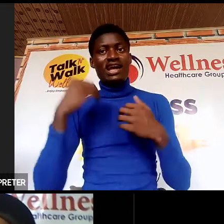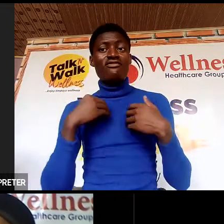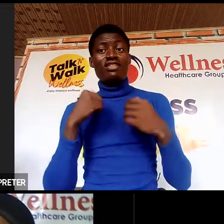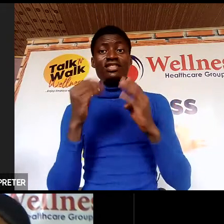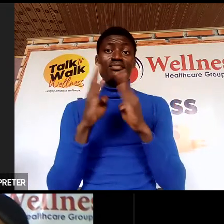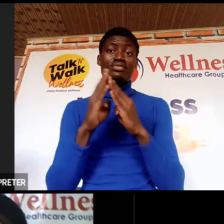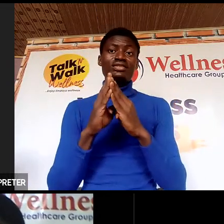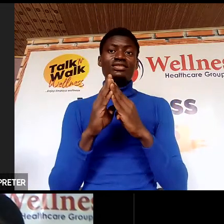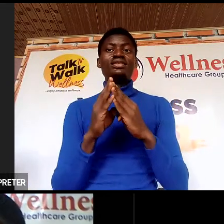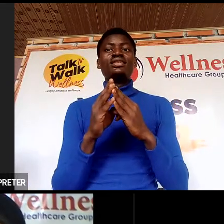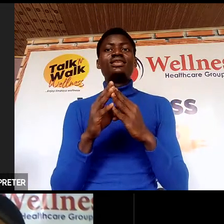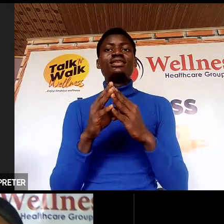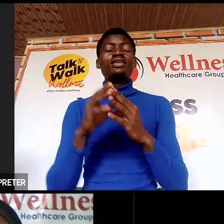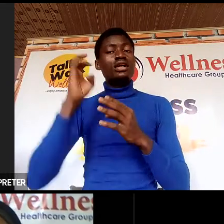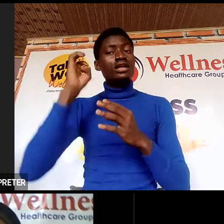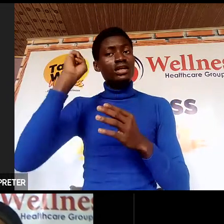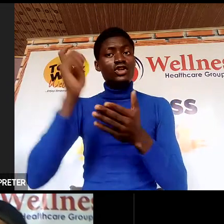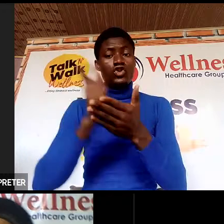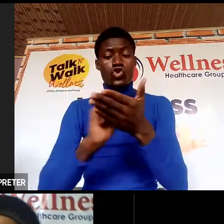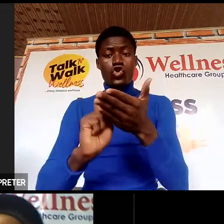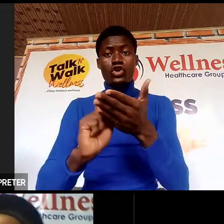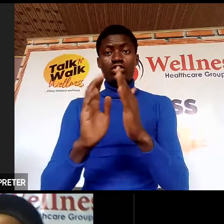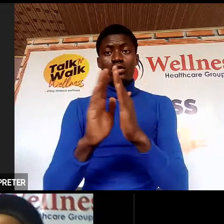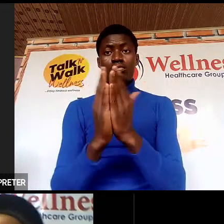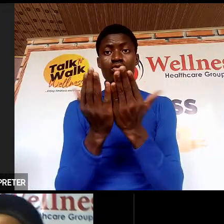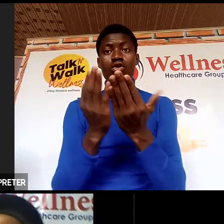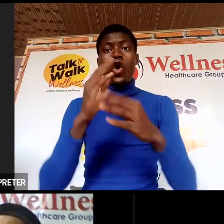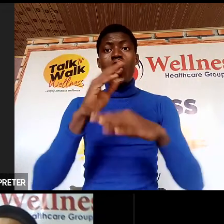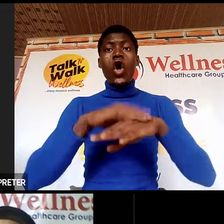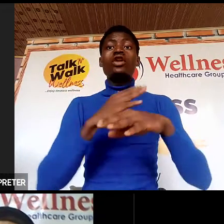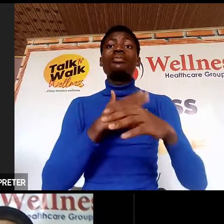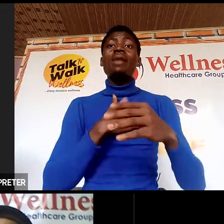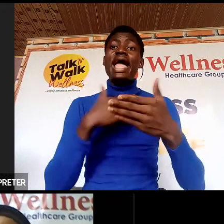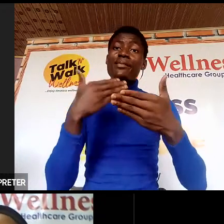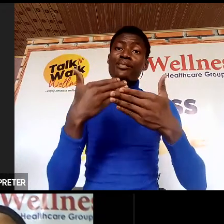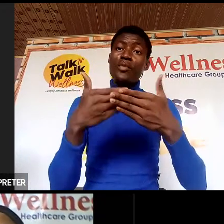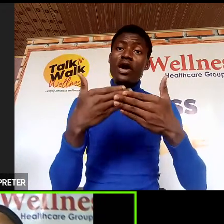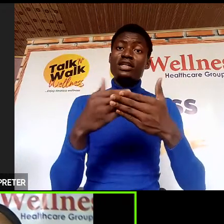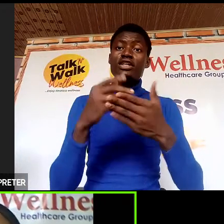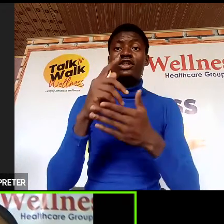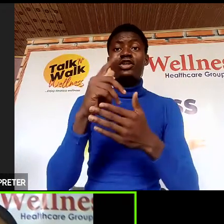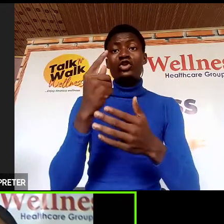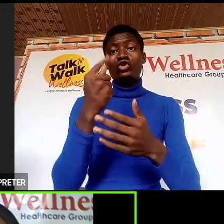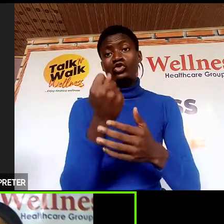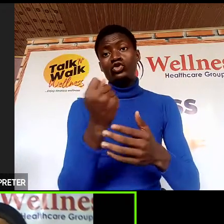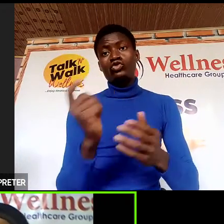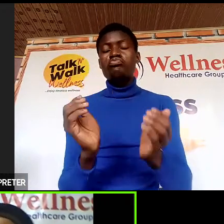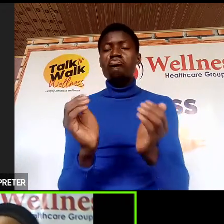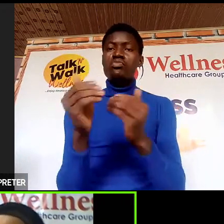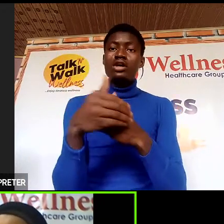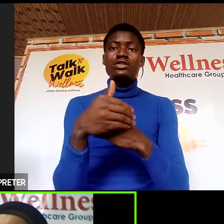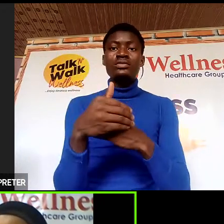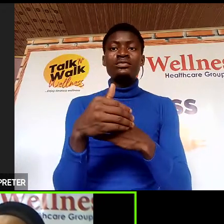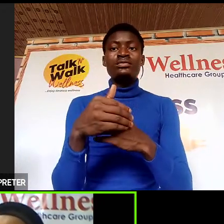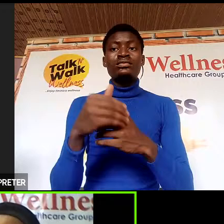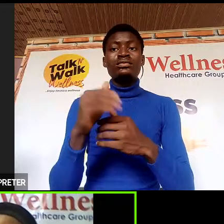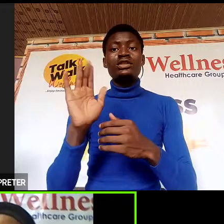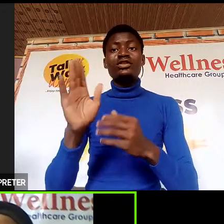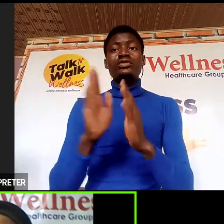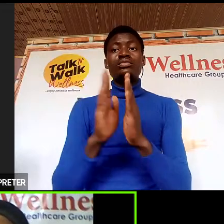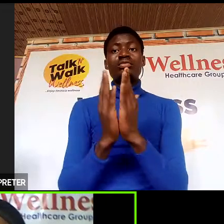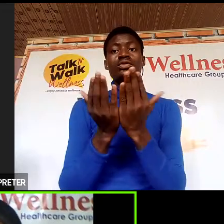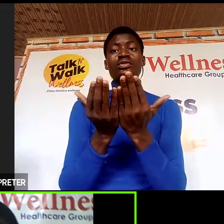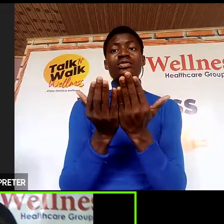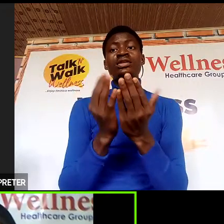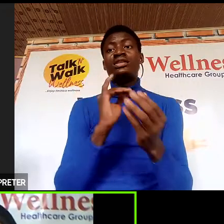a very wonderful book. It's a fantastic book. The book is in Nigerian name. I remember that I read Rich Dad Poor Dad and Richest Man in Babylon.